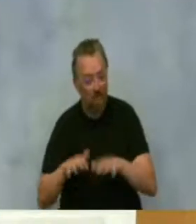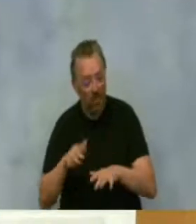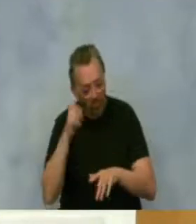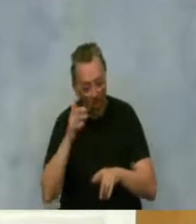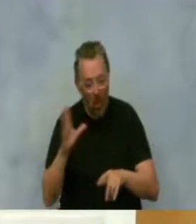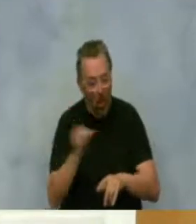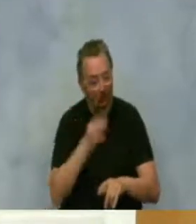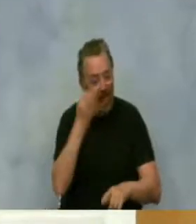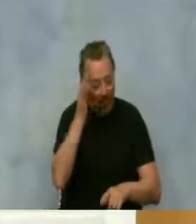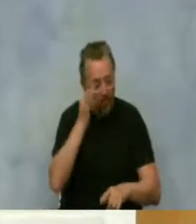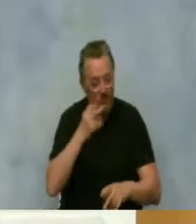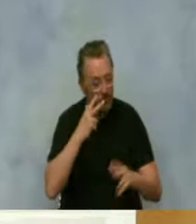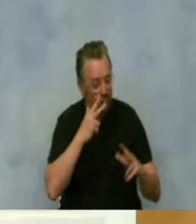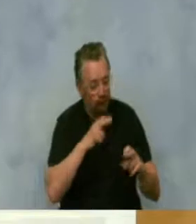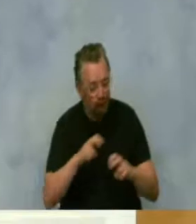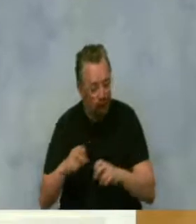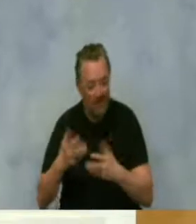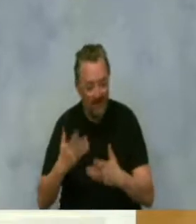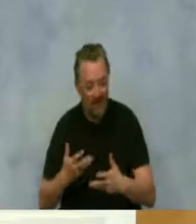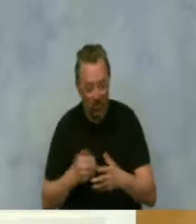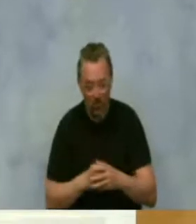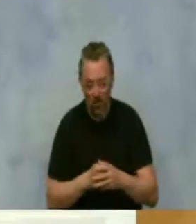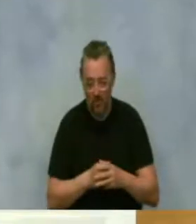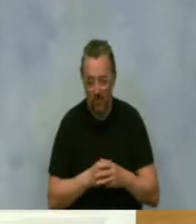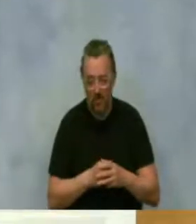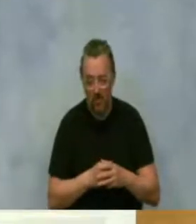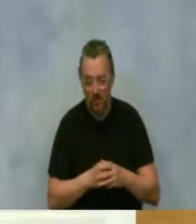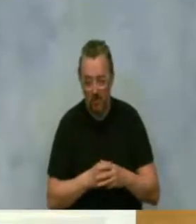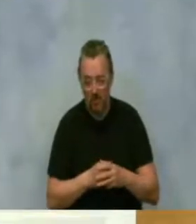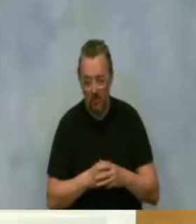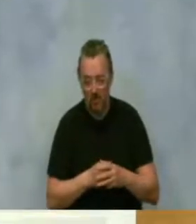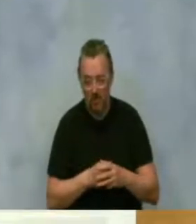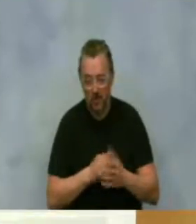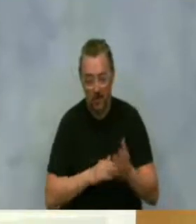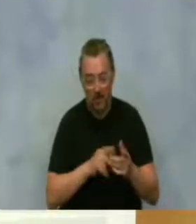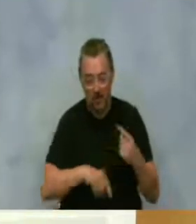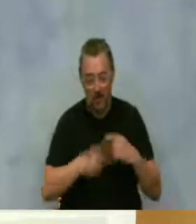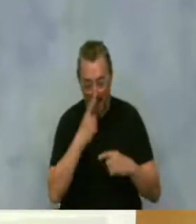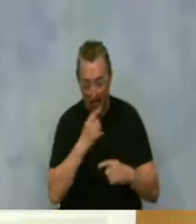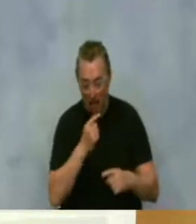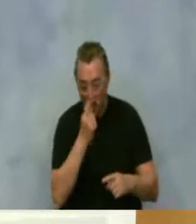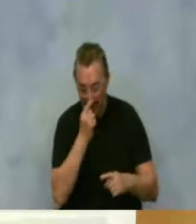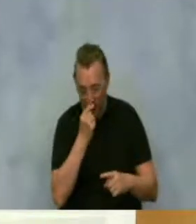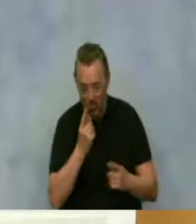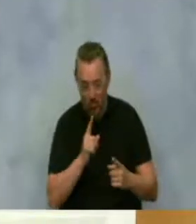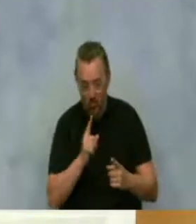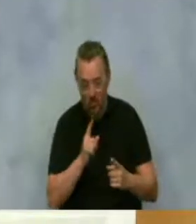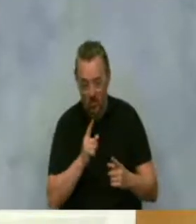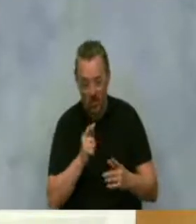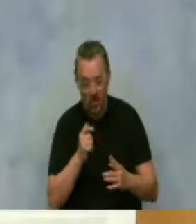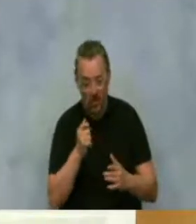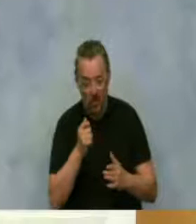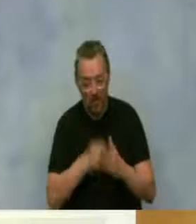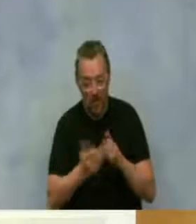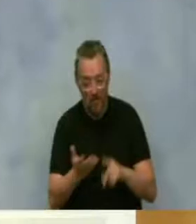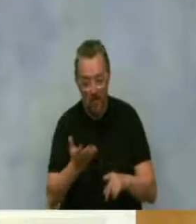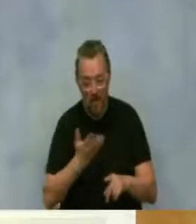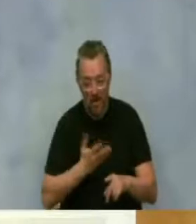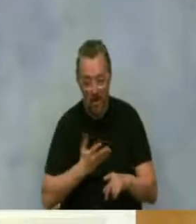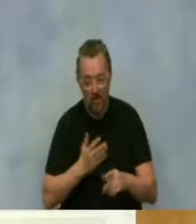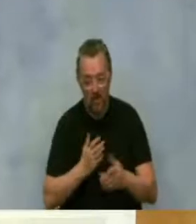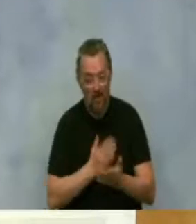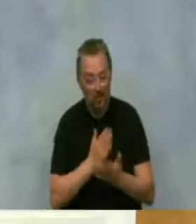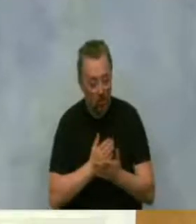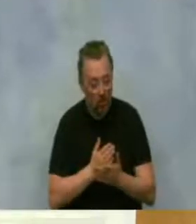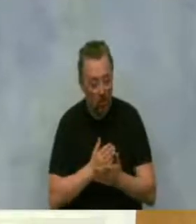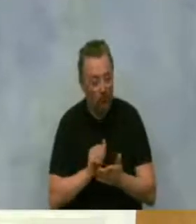are looking at their schemes and looking at the opportunities where they can potentially vary and make sure it works right for the council.